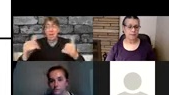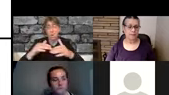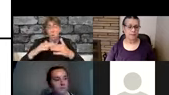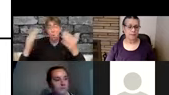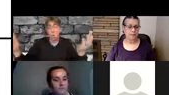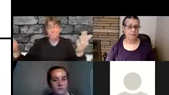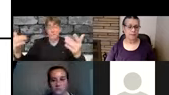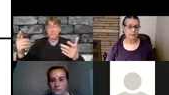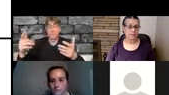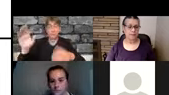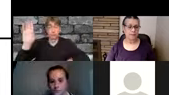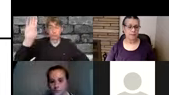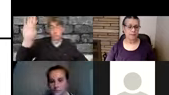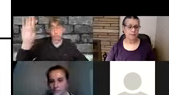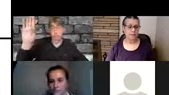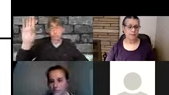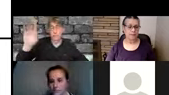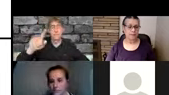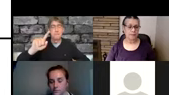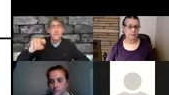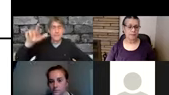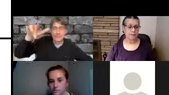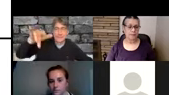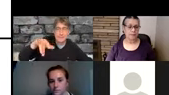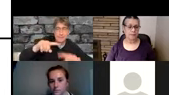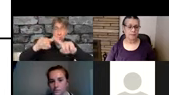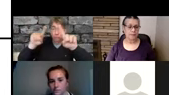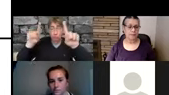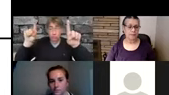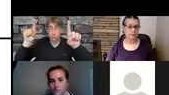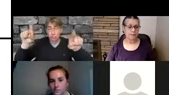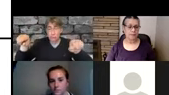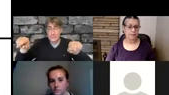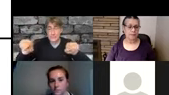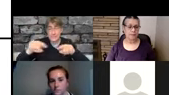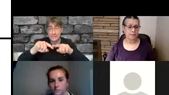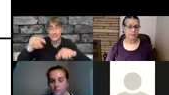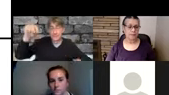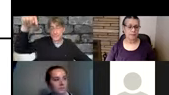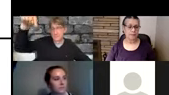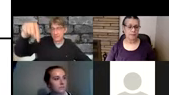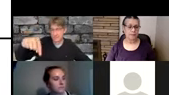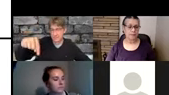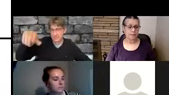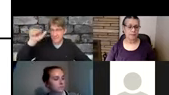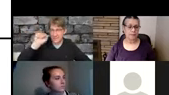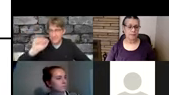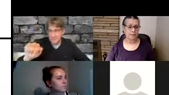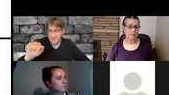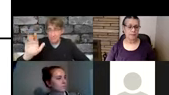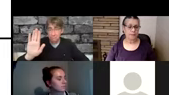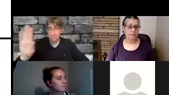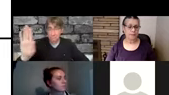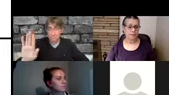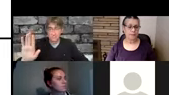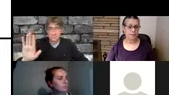aloud, you must virtually raise your hand. You can do this on the computer screen, on the computer by pressing Alt Y or clicking